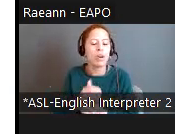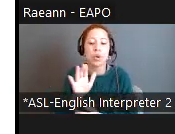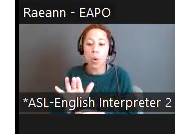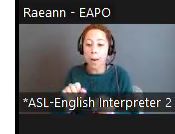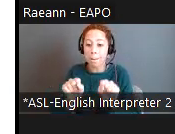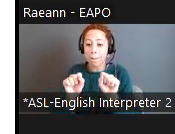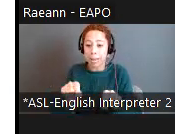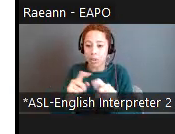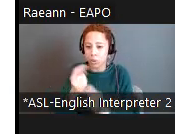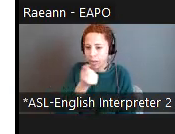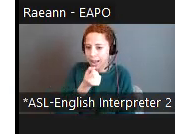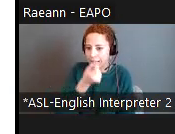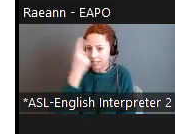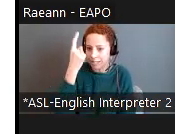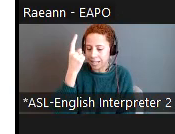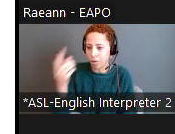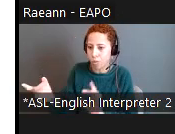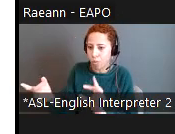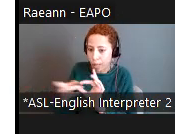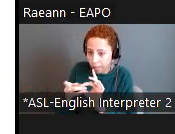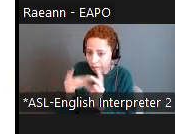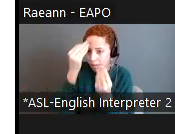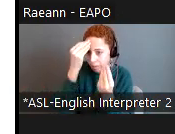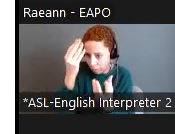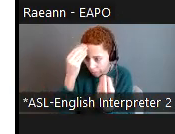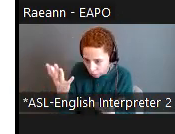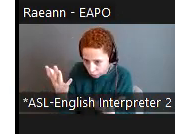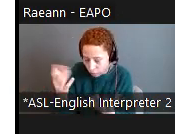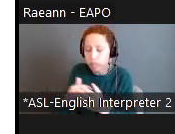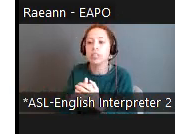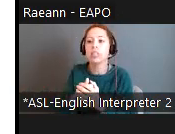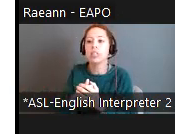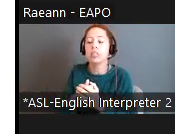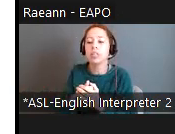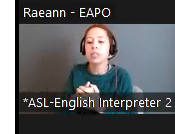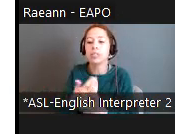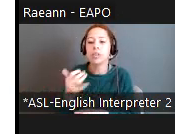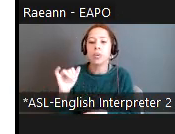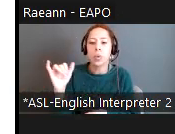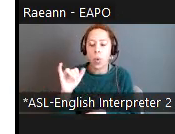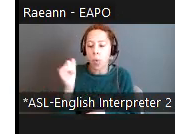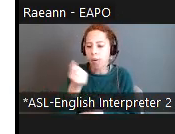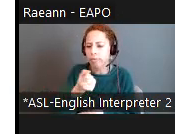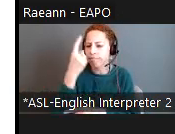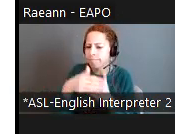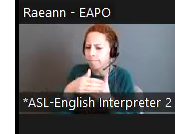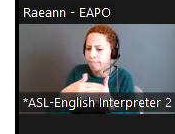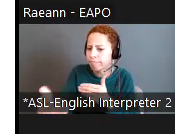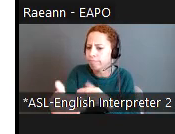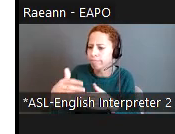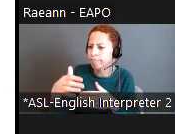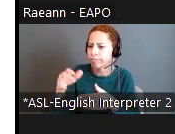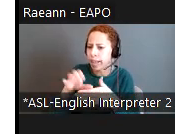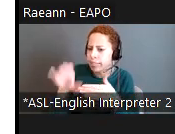understand relevant information and your ability to understand reasonable, foreseeable consequences of making